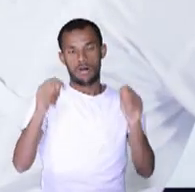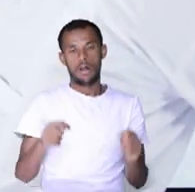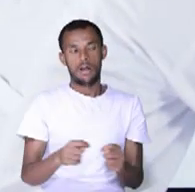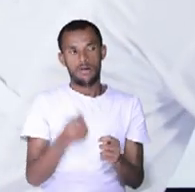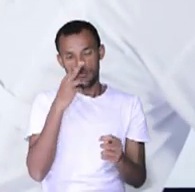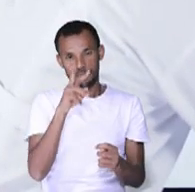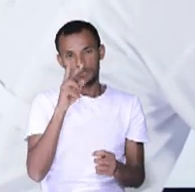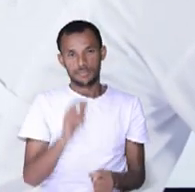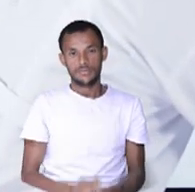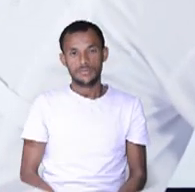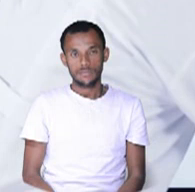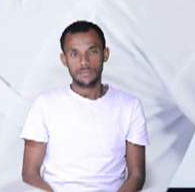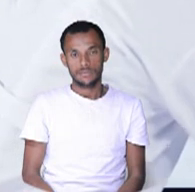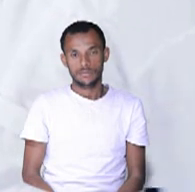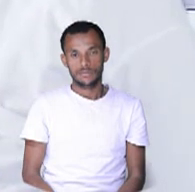Here